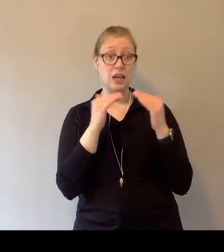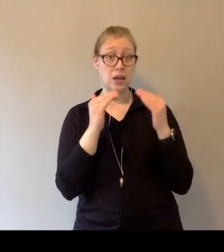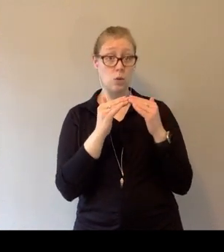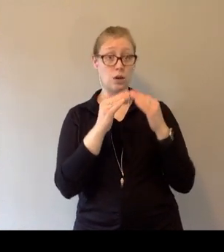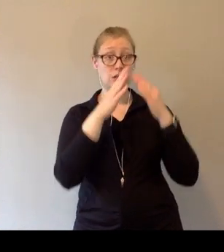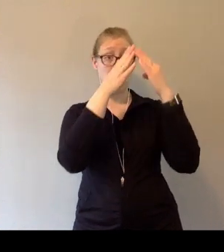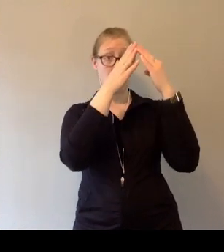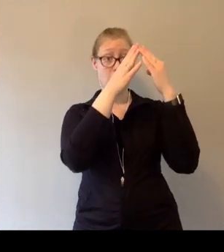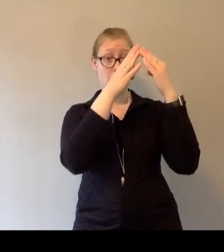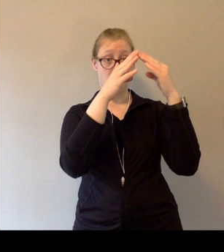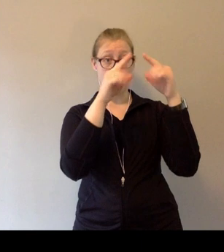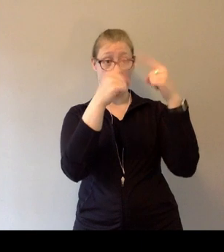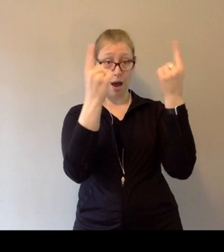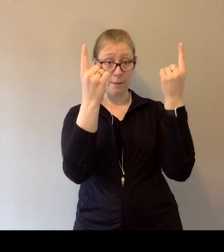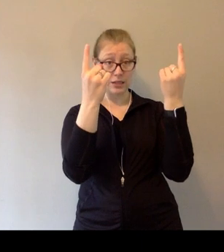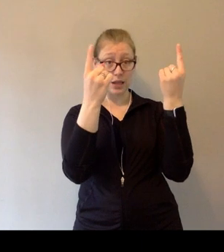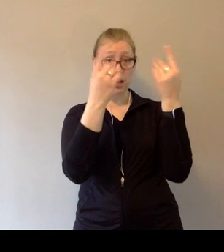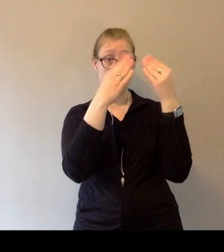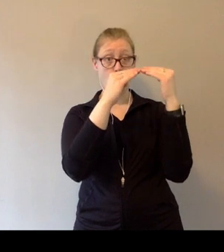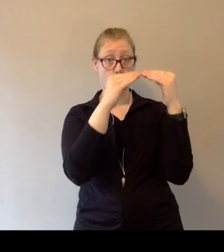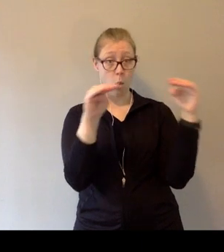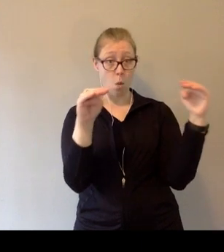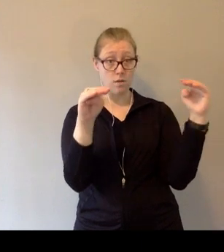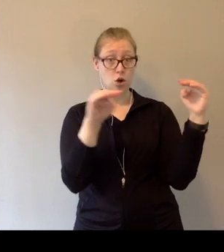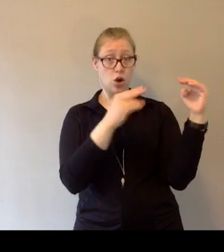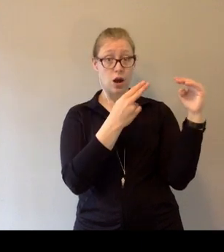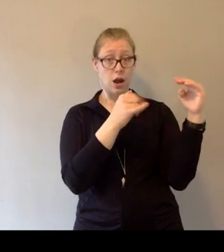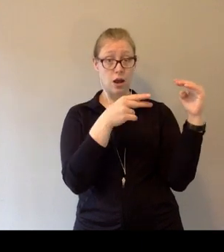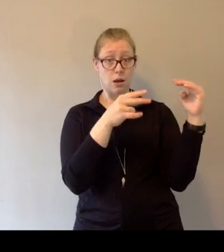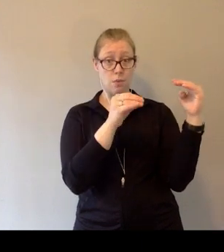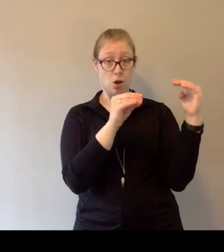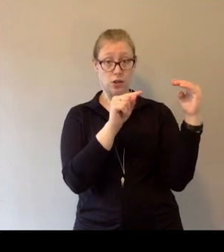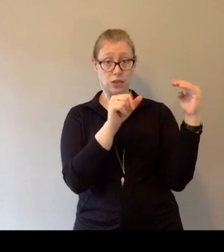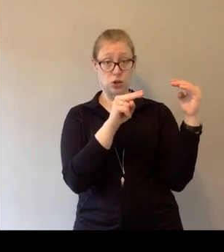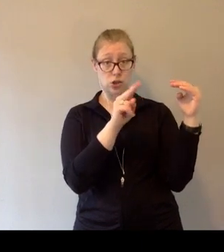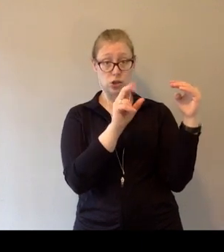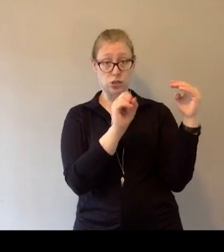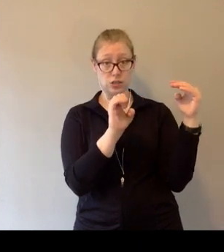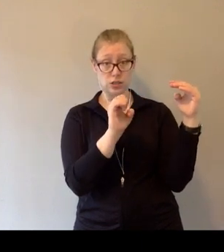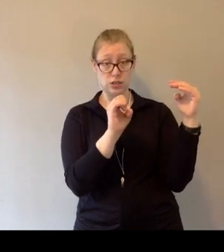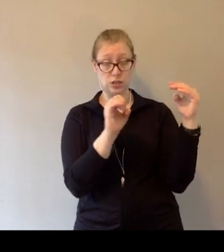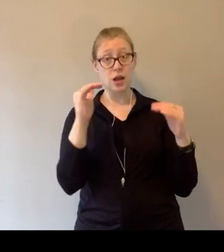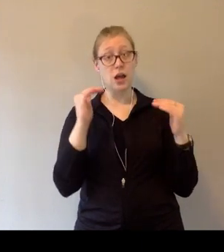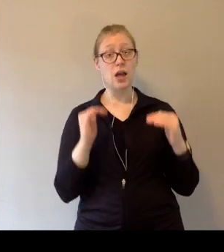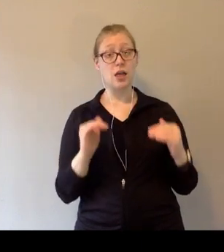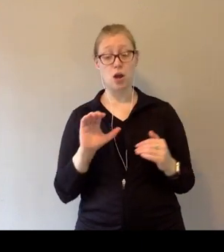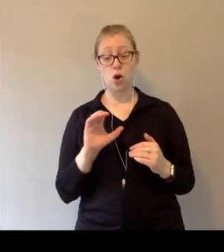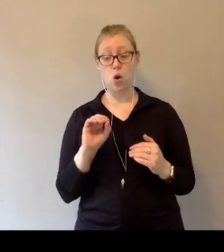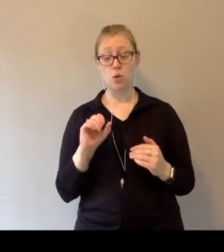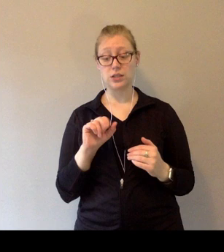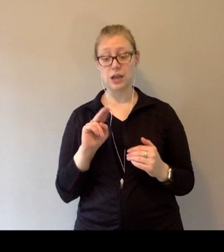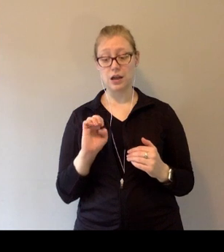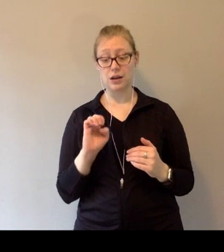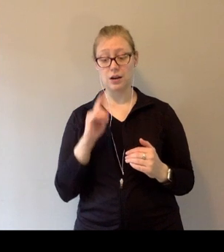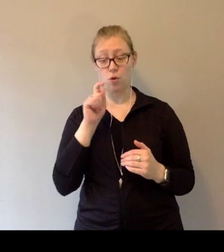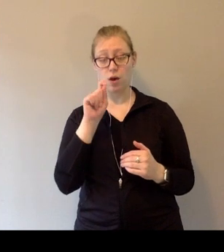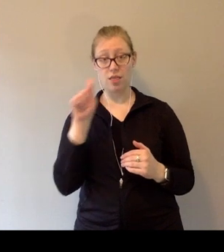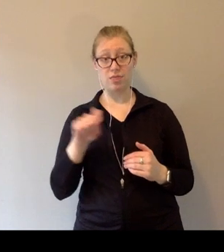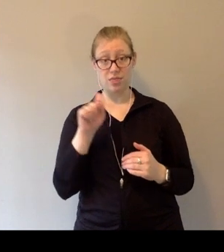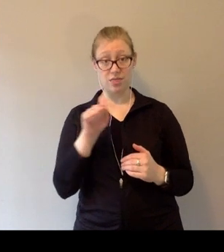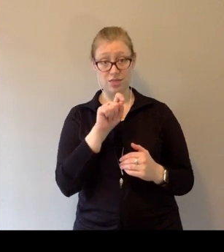hypotenuse, and then cosine of theta equals adjacent